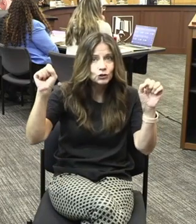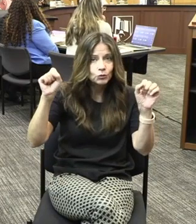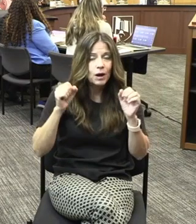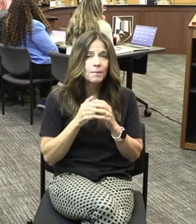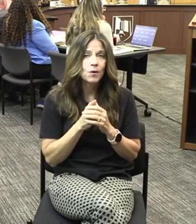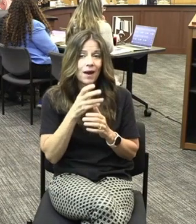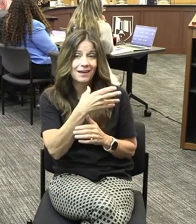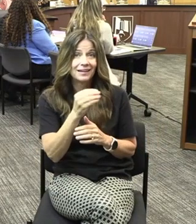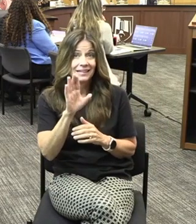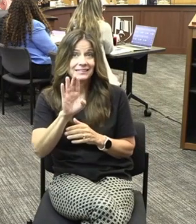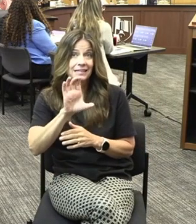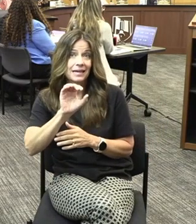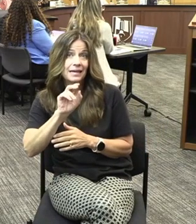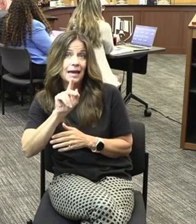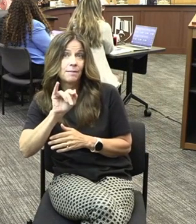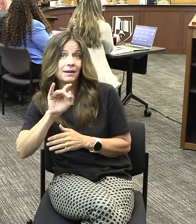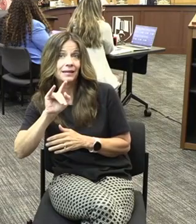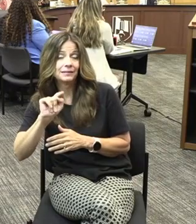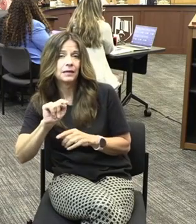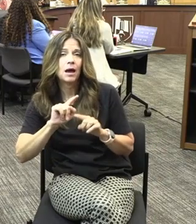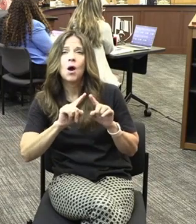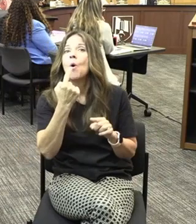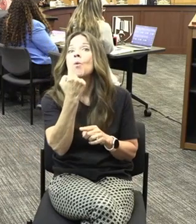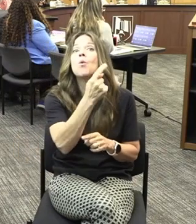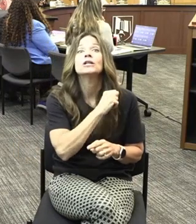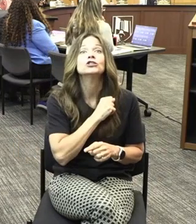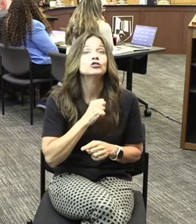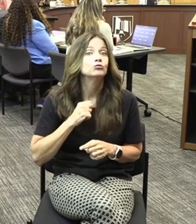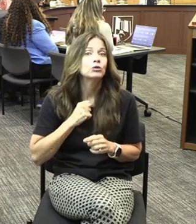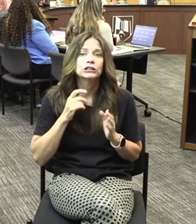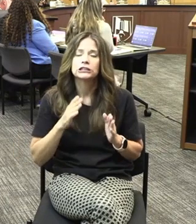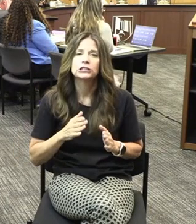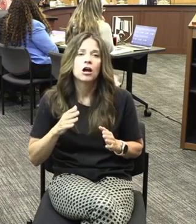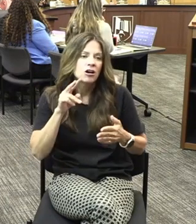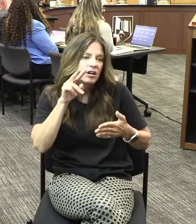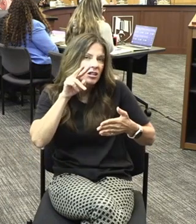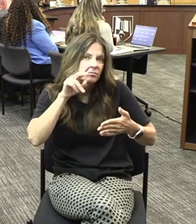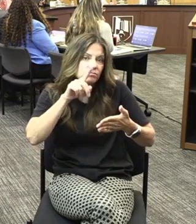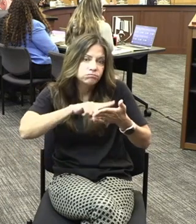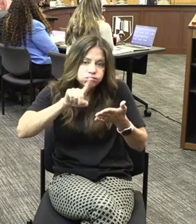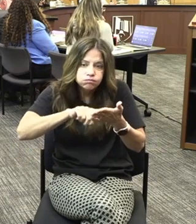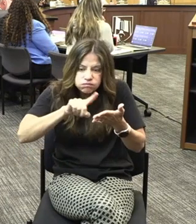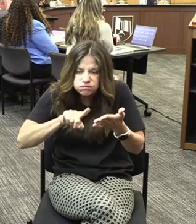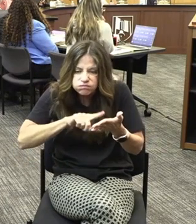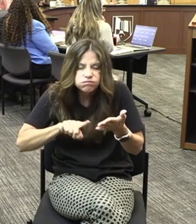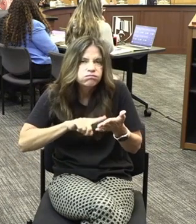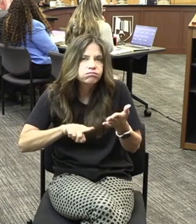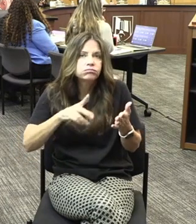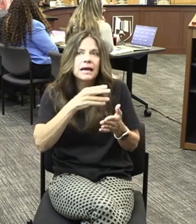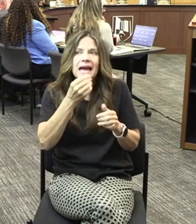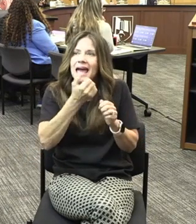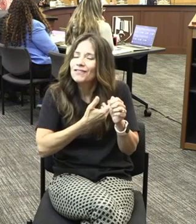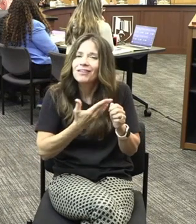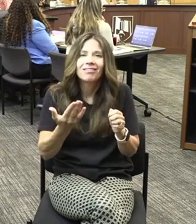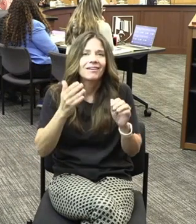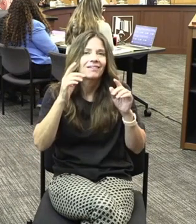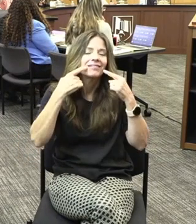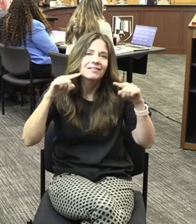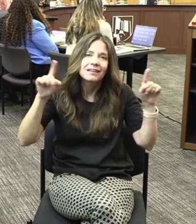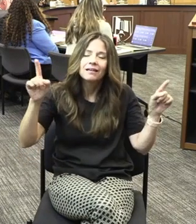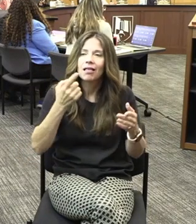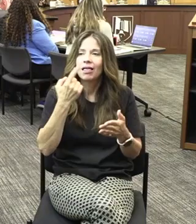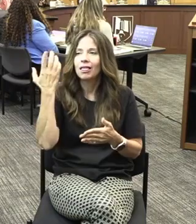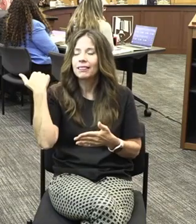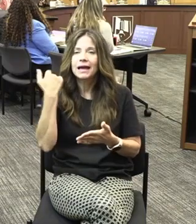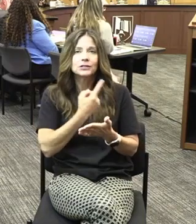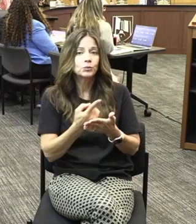his cabinet. Yet one trustee continues to scrutinize everything he does in spite of the continued success of his outreach. Last week, I was